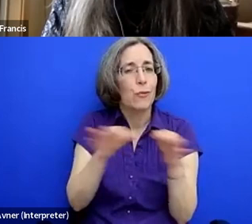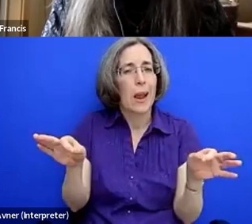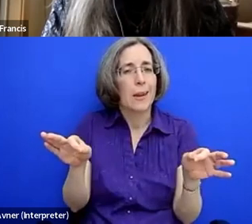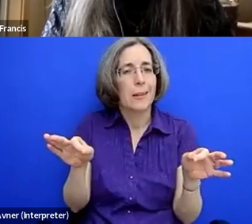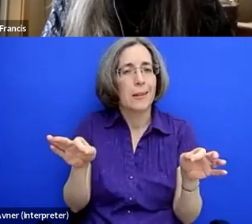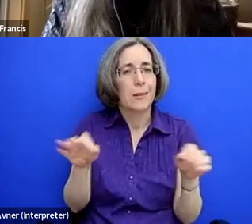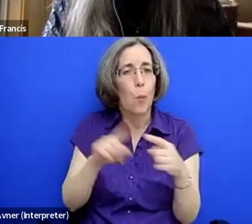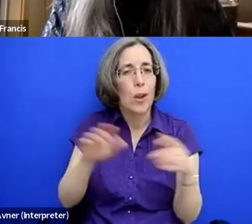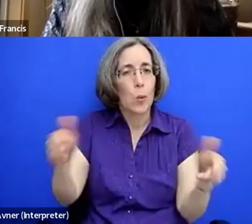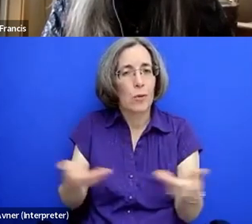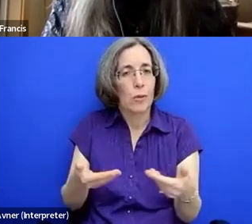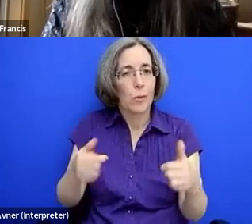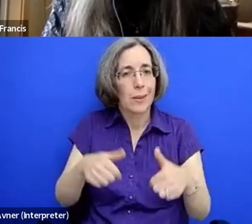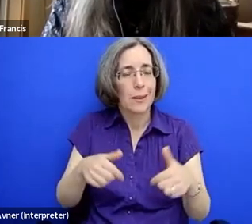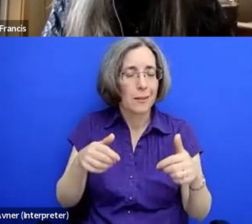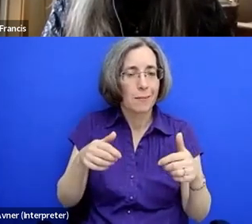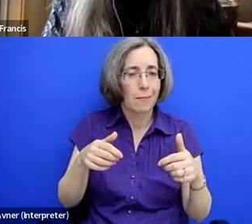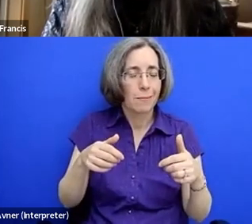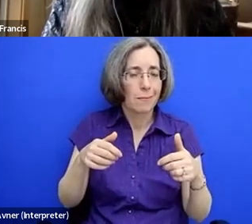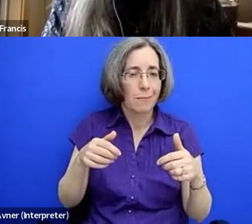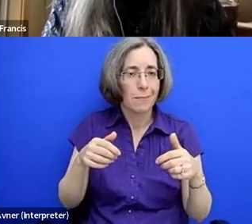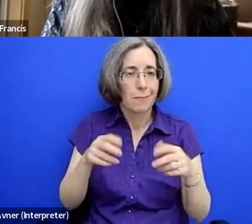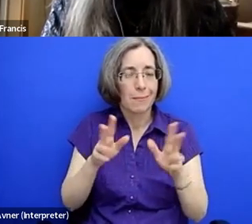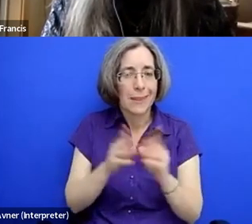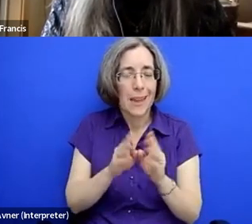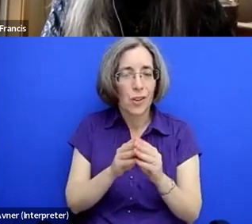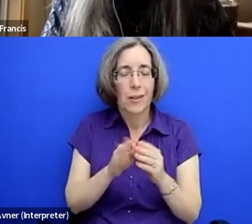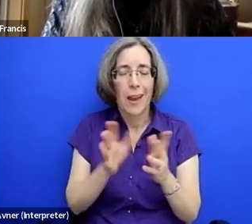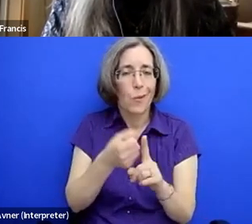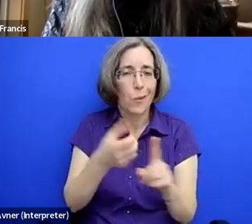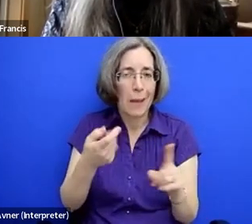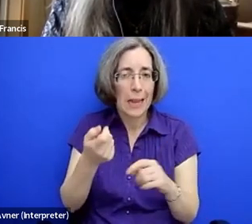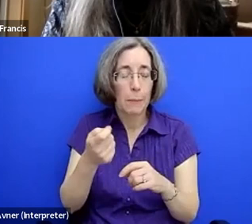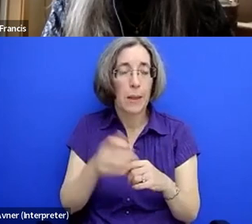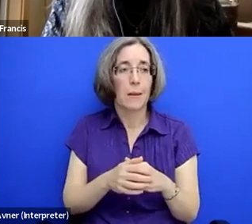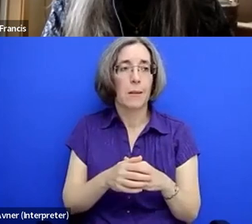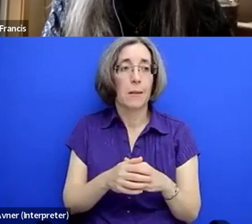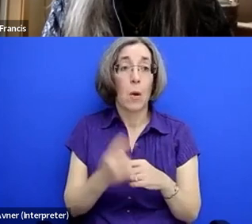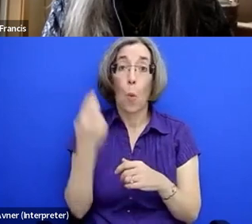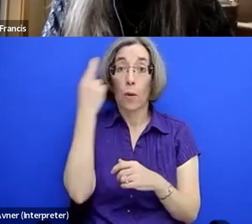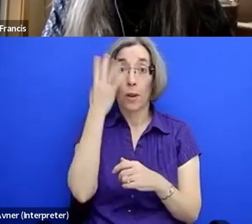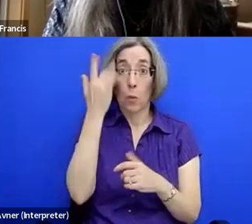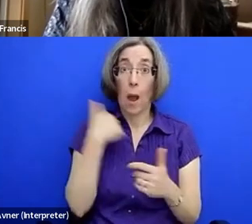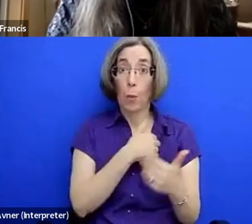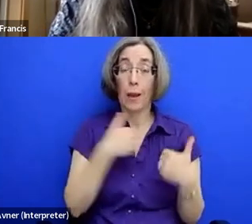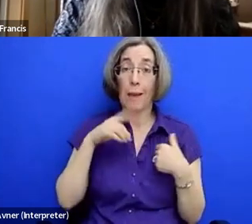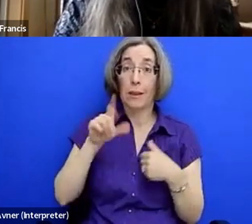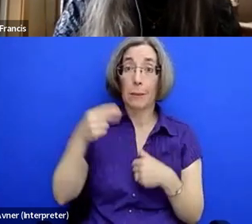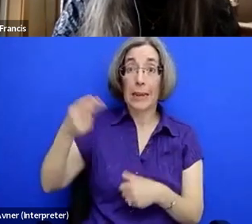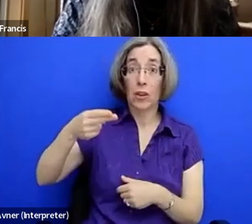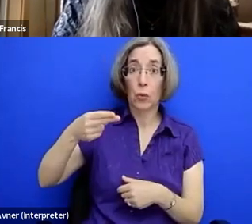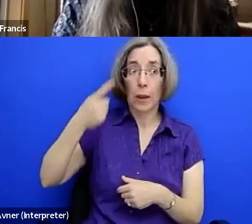the reasons, you know, to expand on it a little bit, is one of the reasons that there's disability history is disability has a history, so